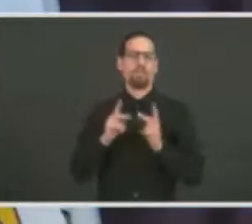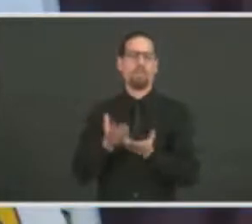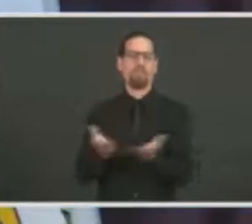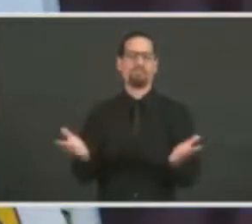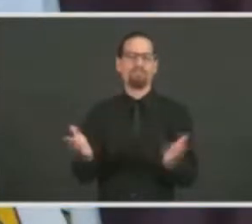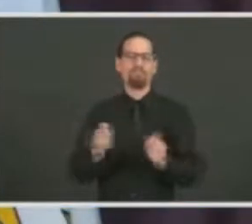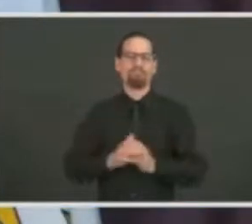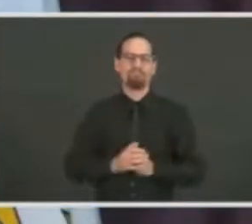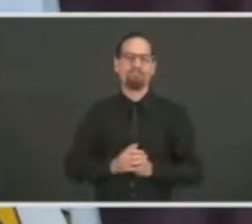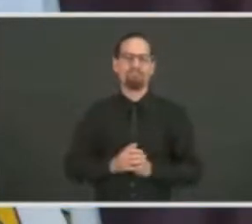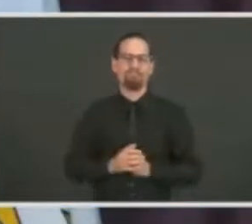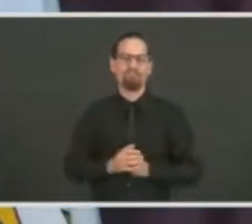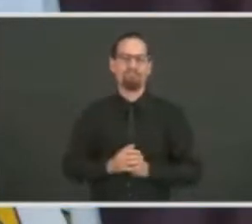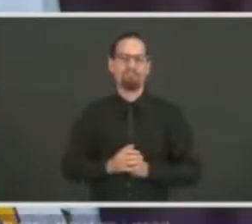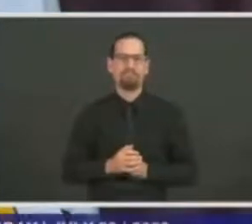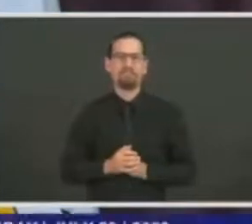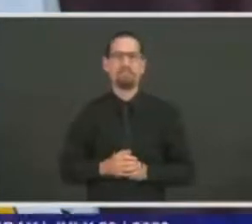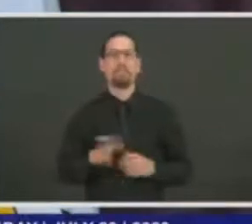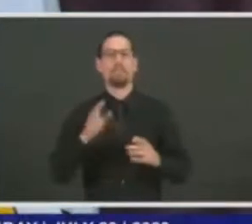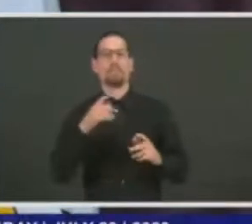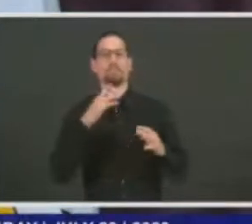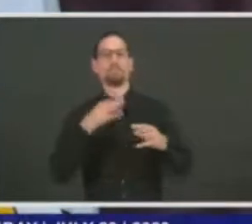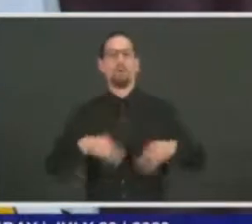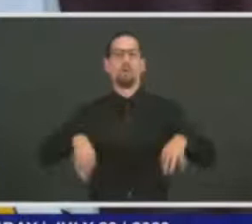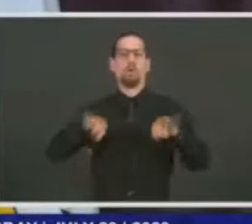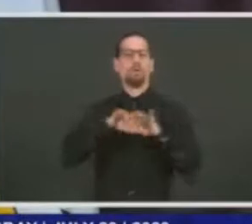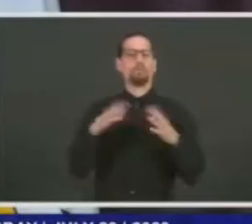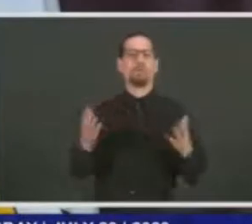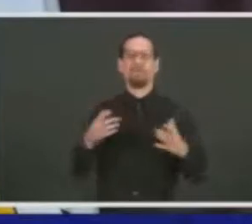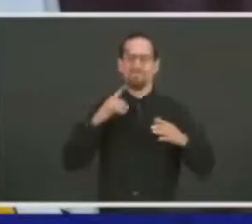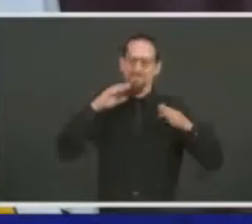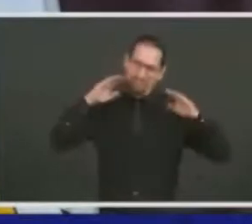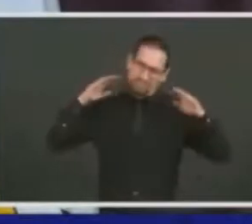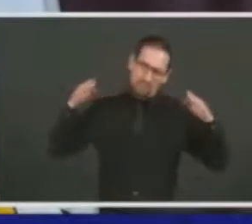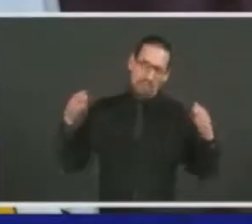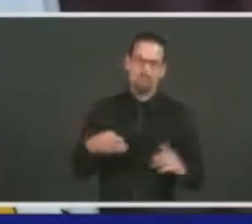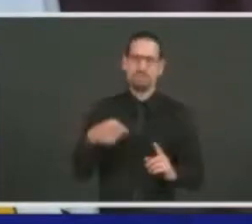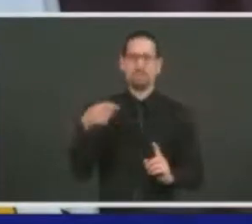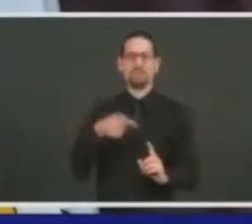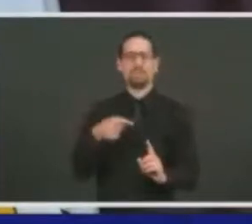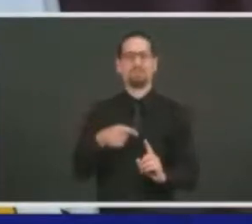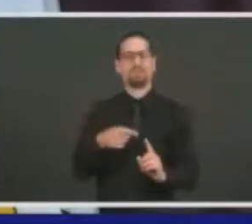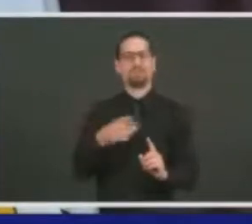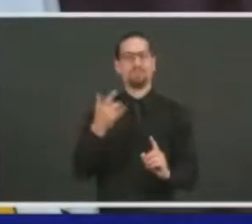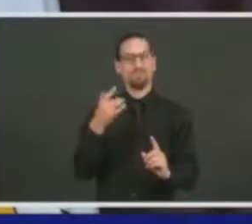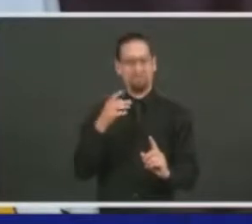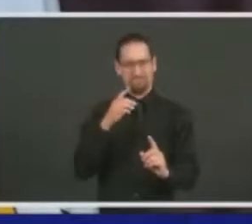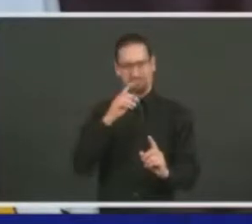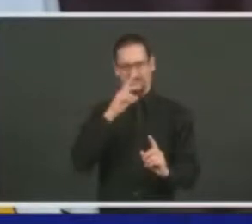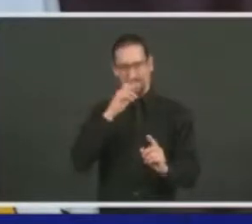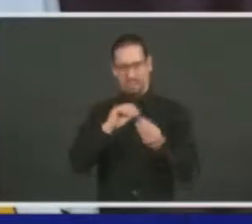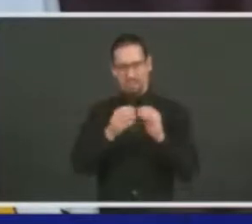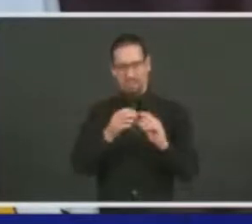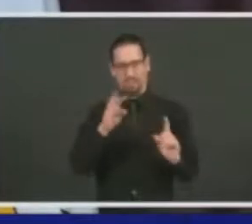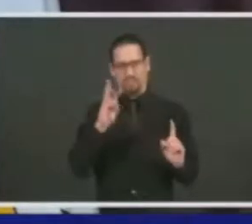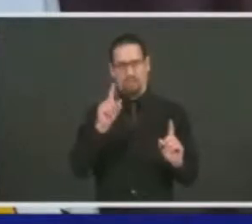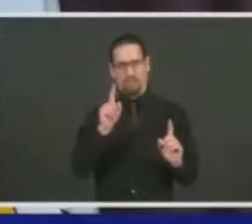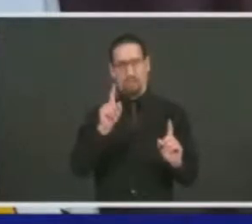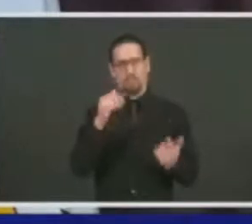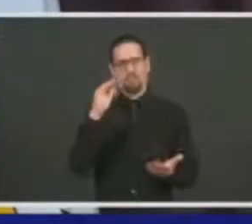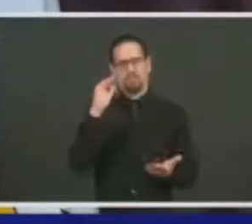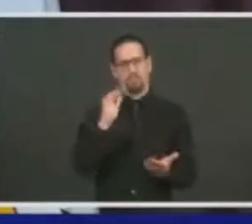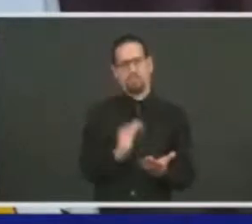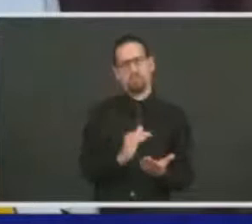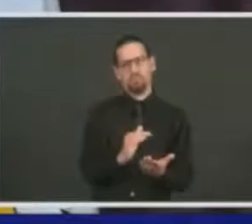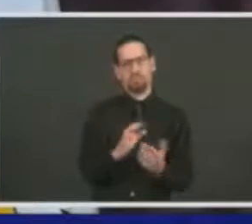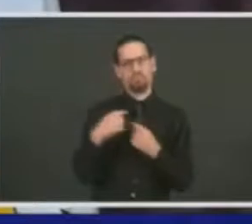to acknowledge that, because while our number of 61 cases today is a little lower than what we've seen over the last